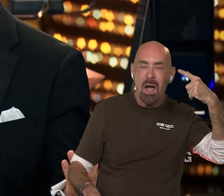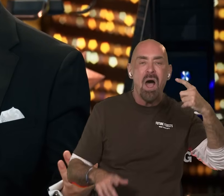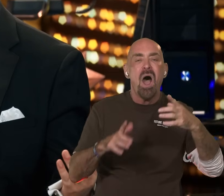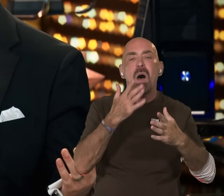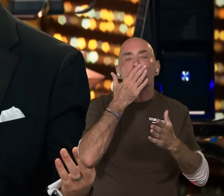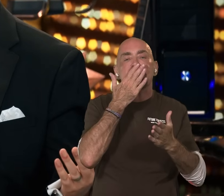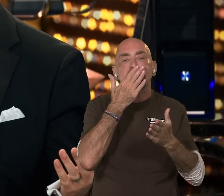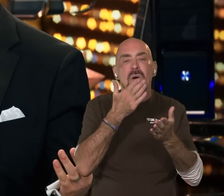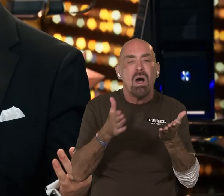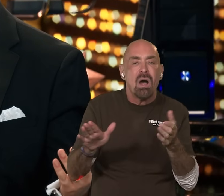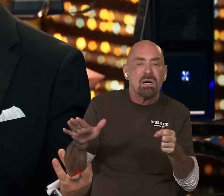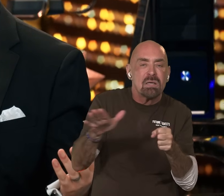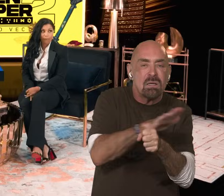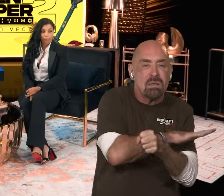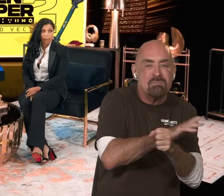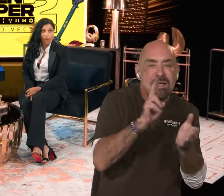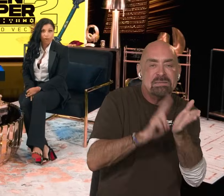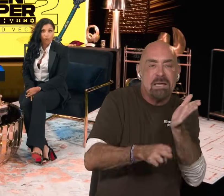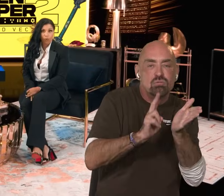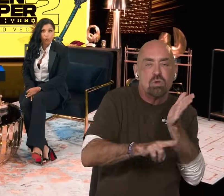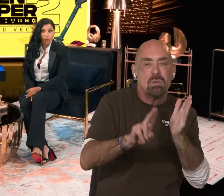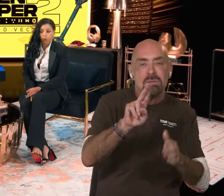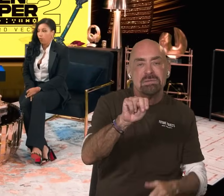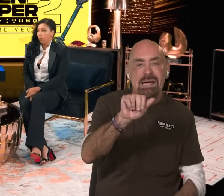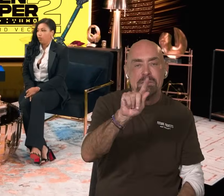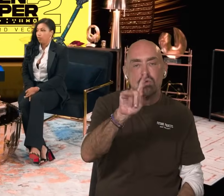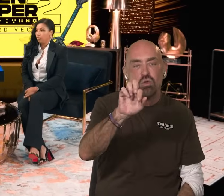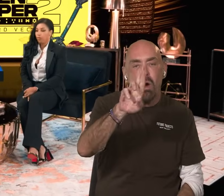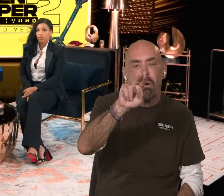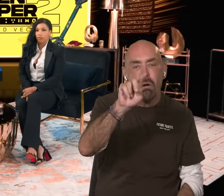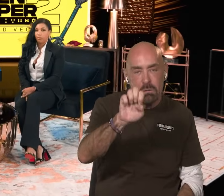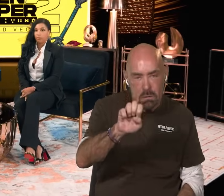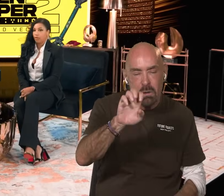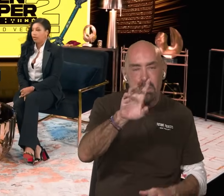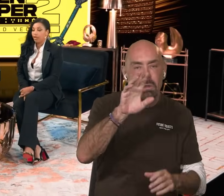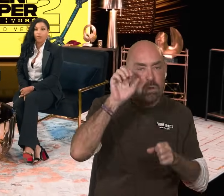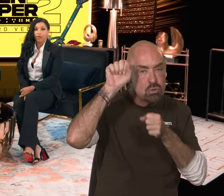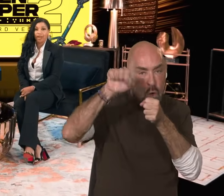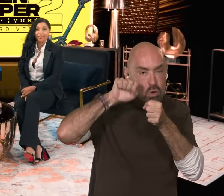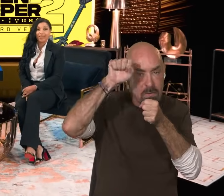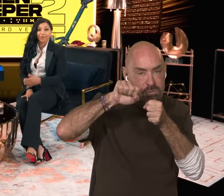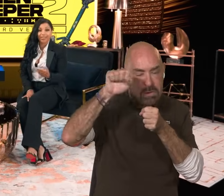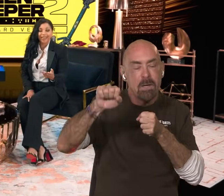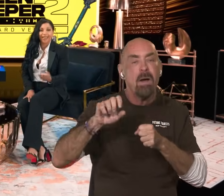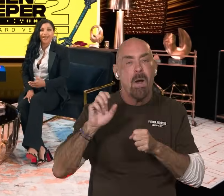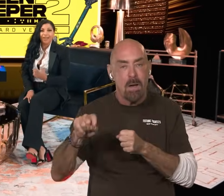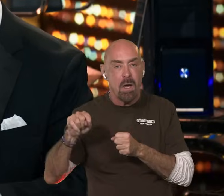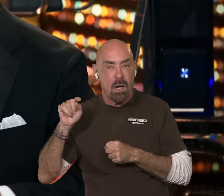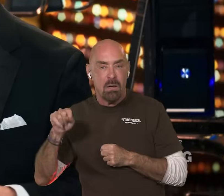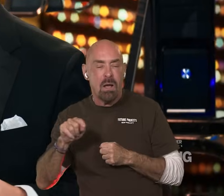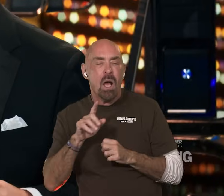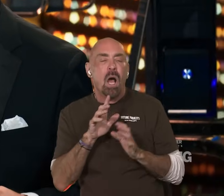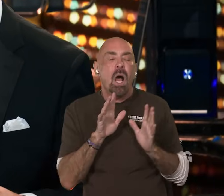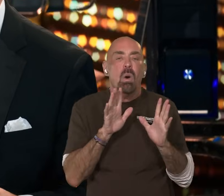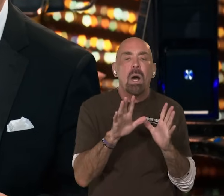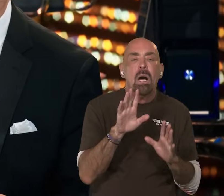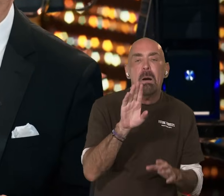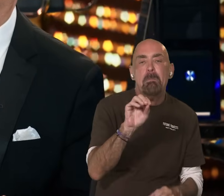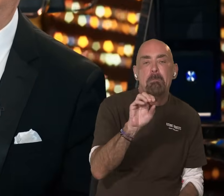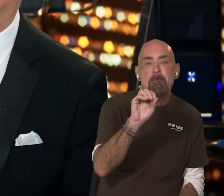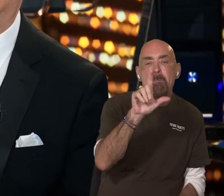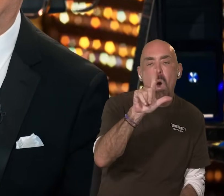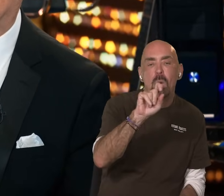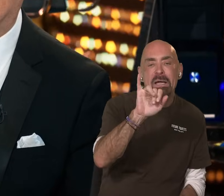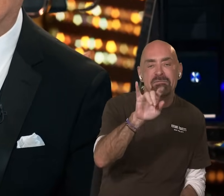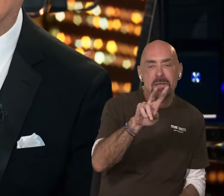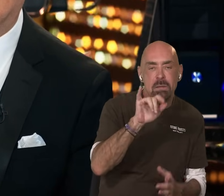Sean. It got taped over with one of our nature documentaries. All right, well, just play that, I guess. Well, as I was saying, you've lost your memory. The